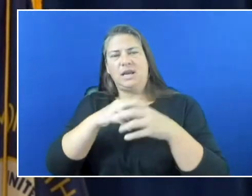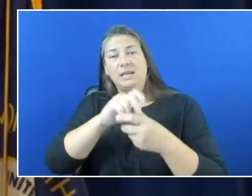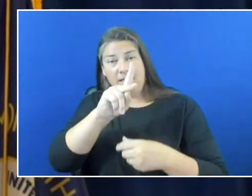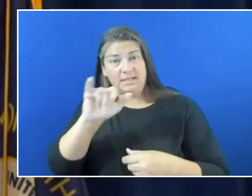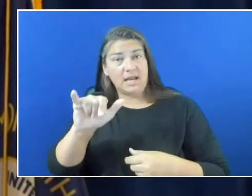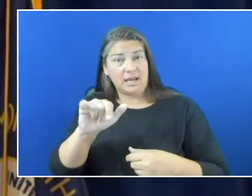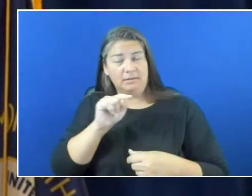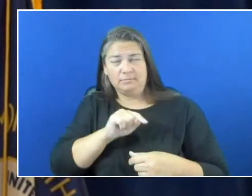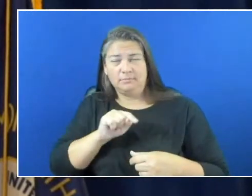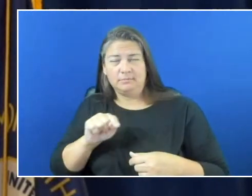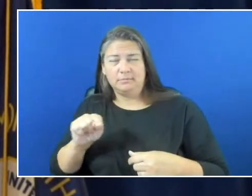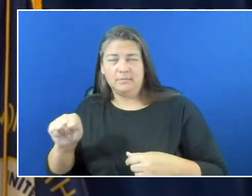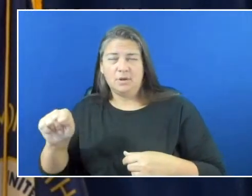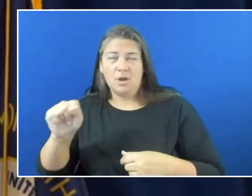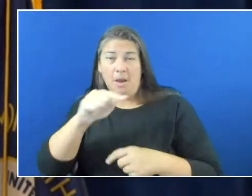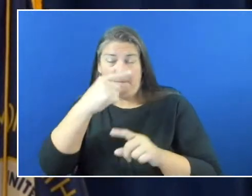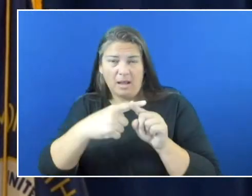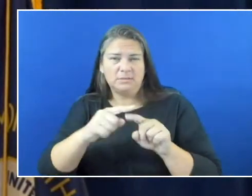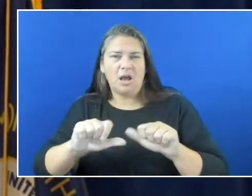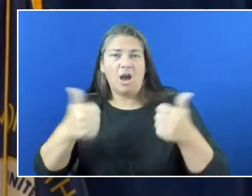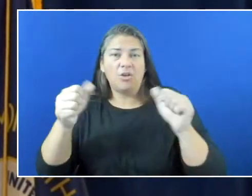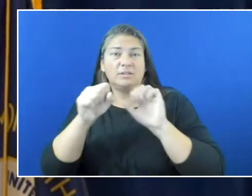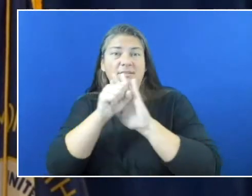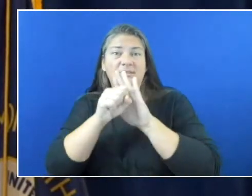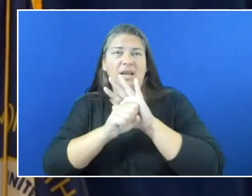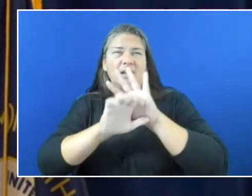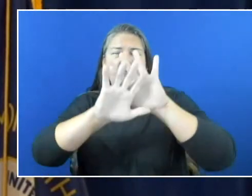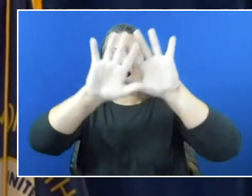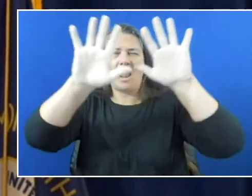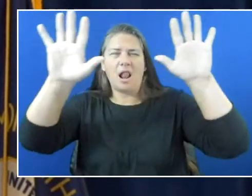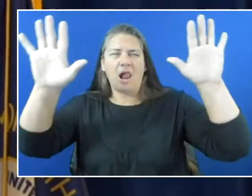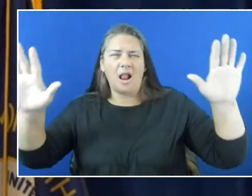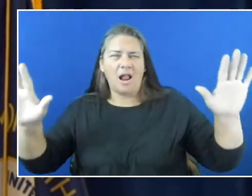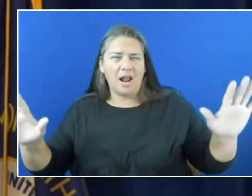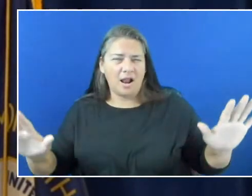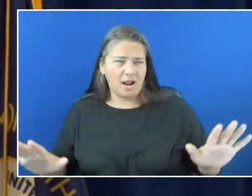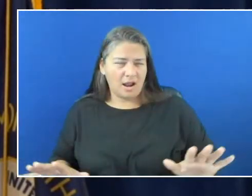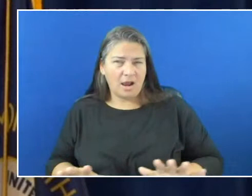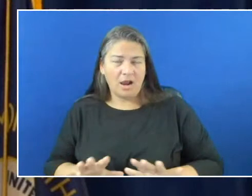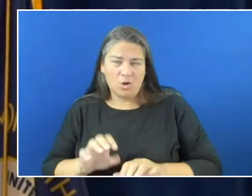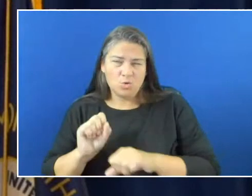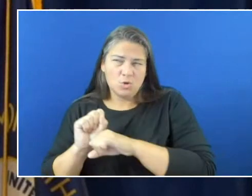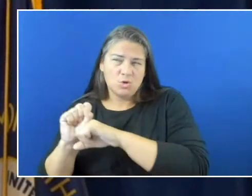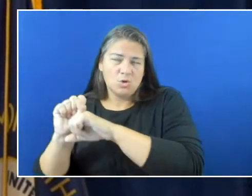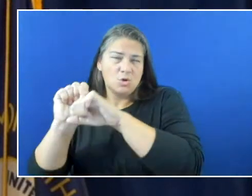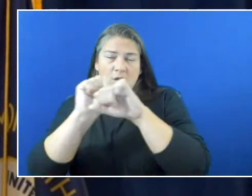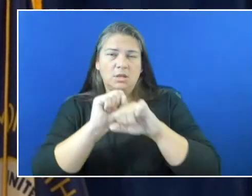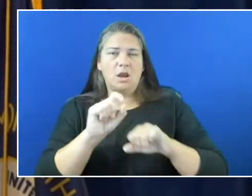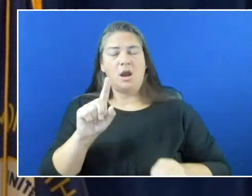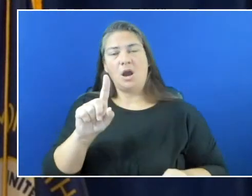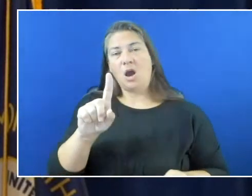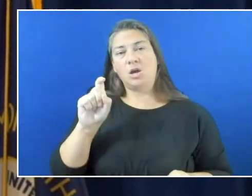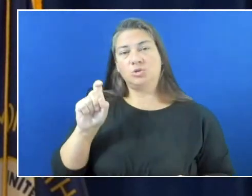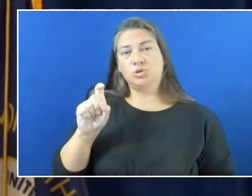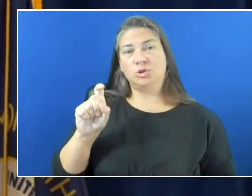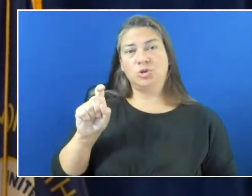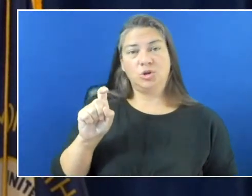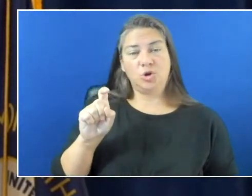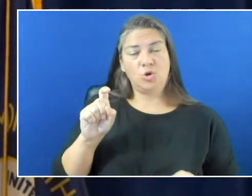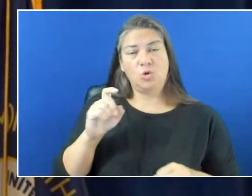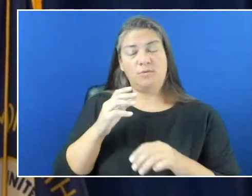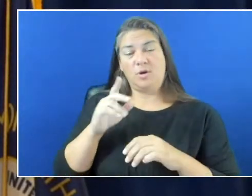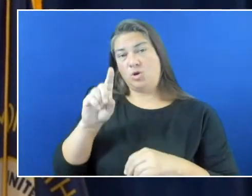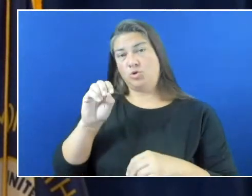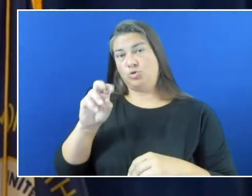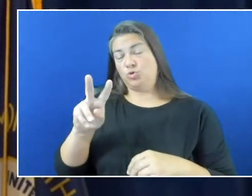multi-state simultaneous sting operation accounted for 102 arrests, the